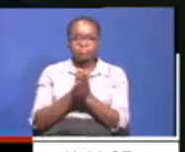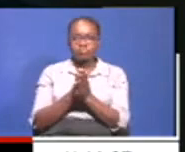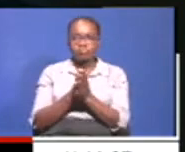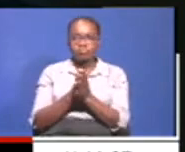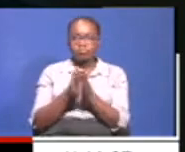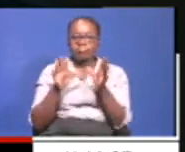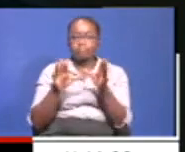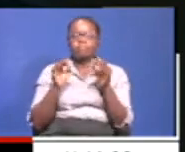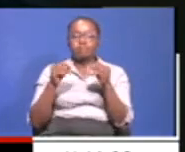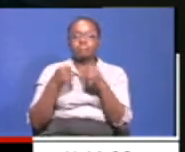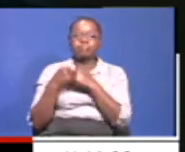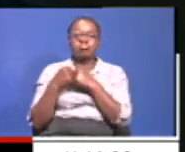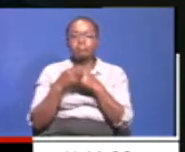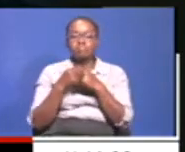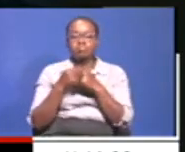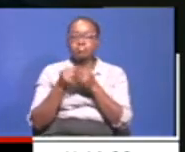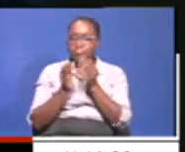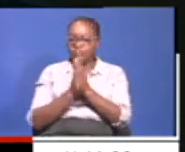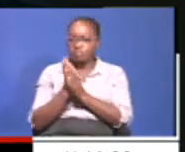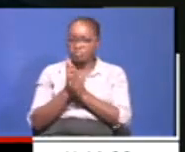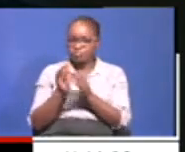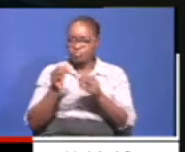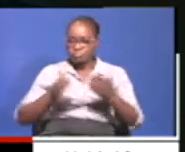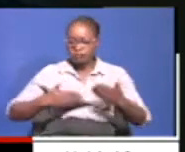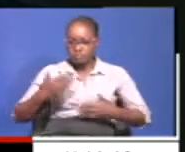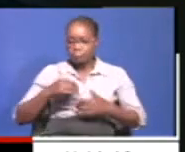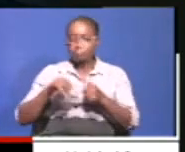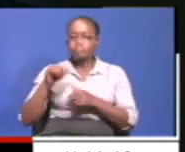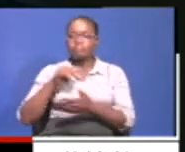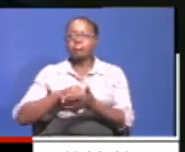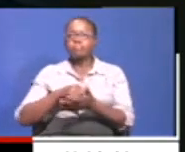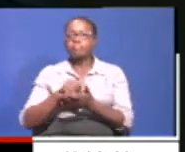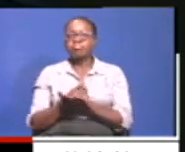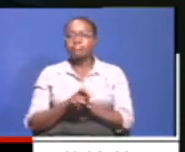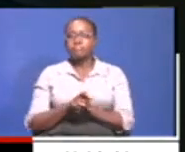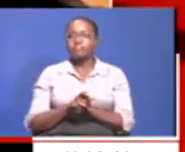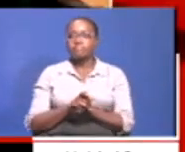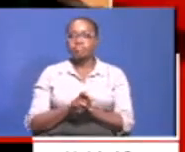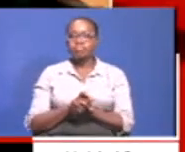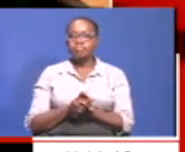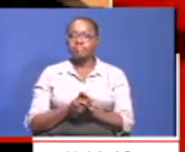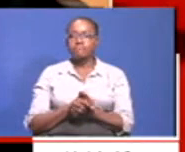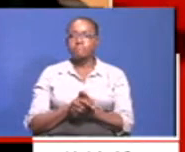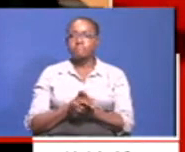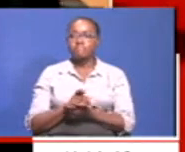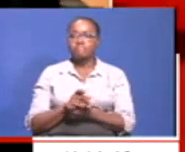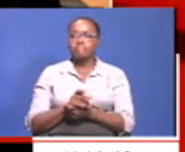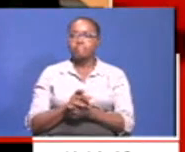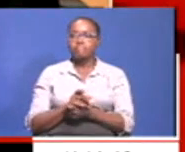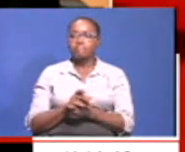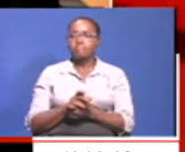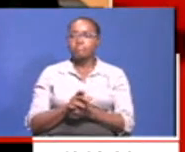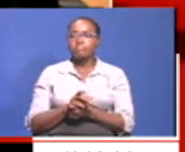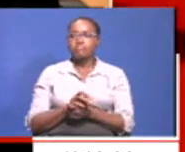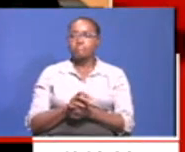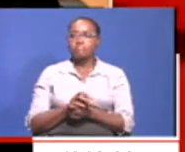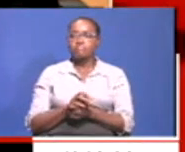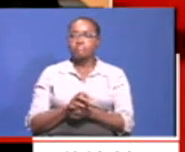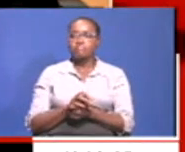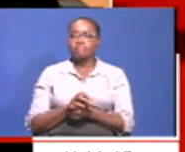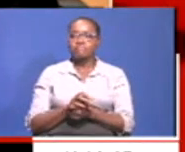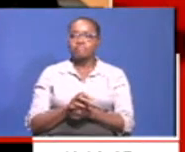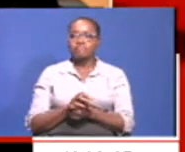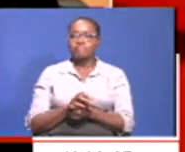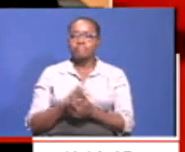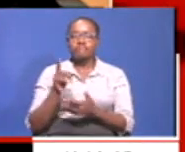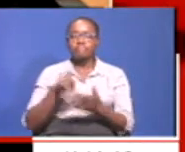super excited about it. And let's now, actually now talk about from what you've seen